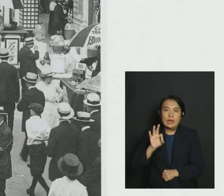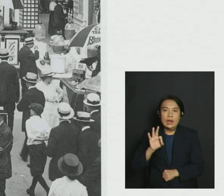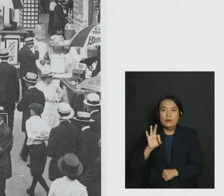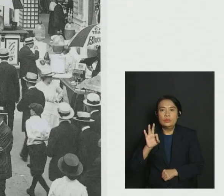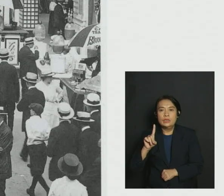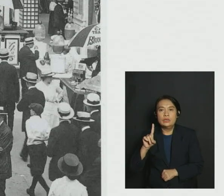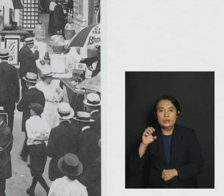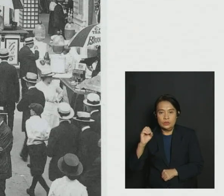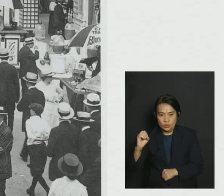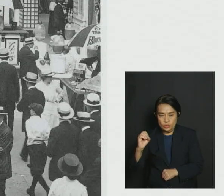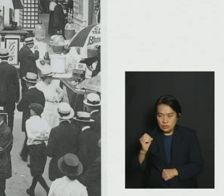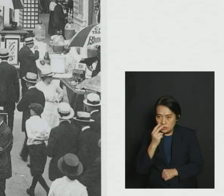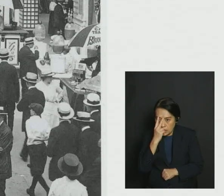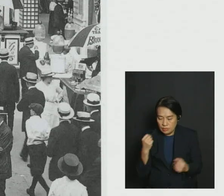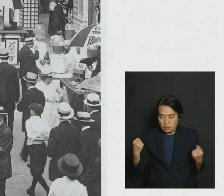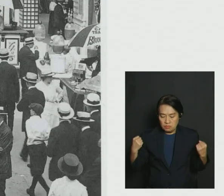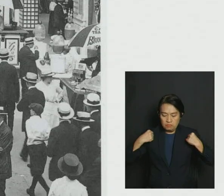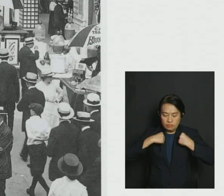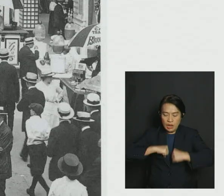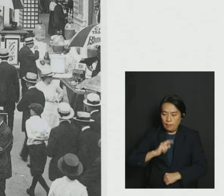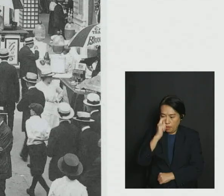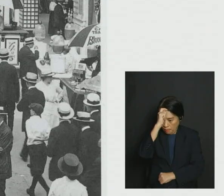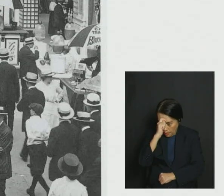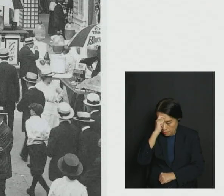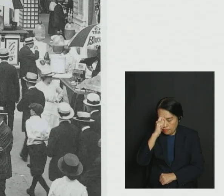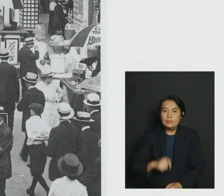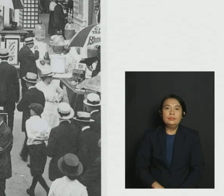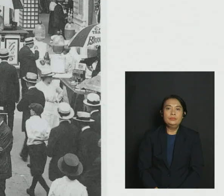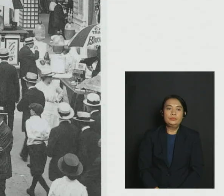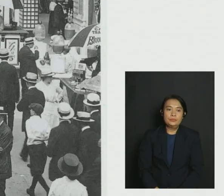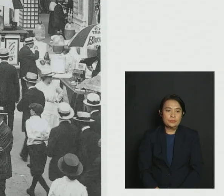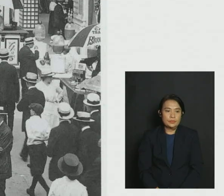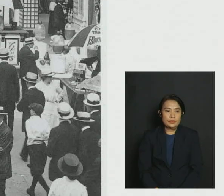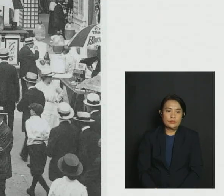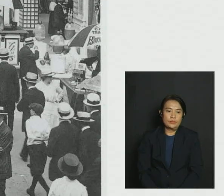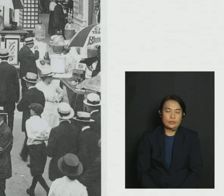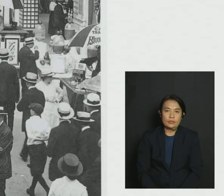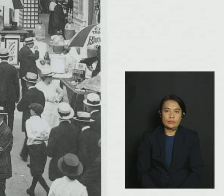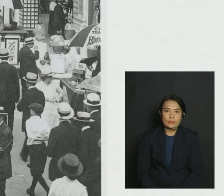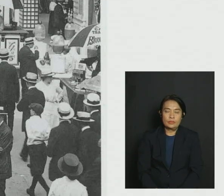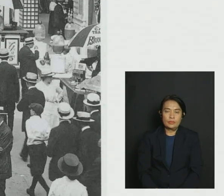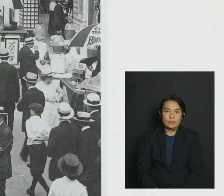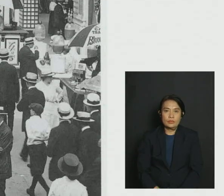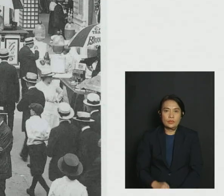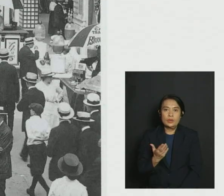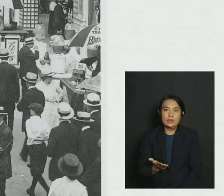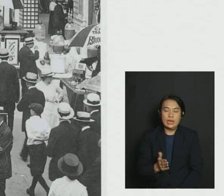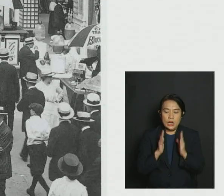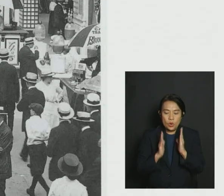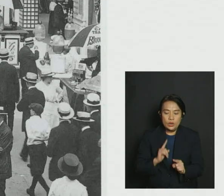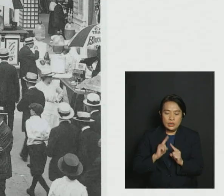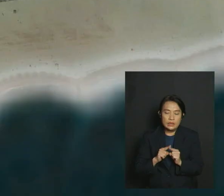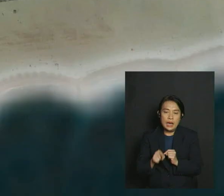it was really one of the primary destinations for people at the time to get away from the